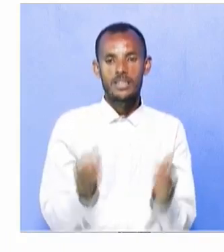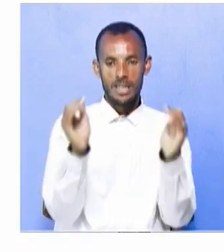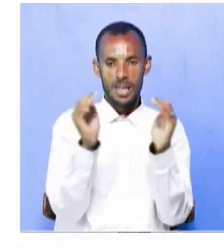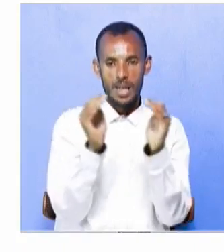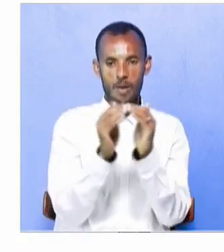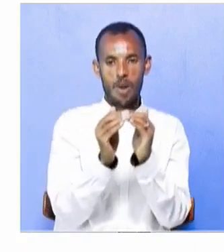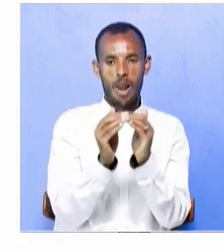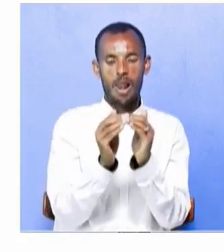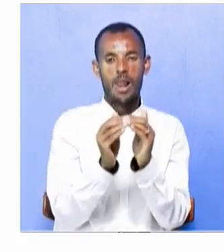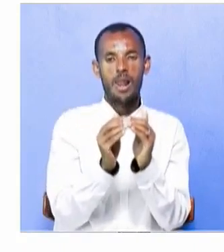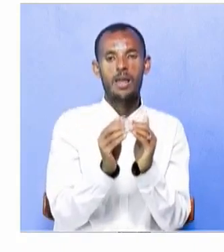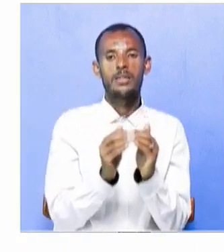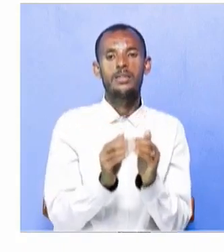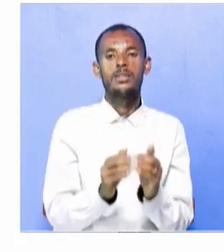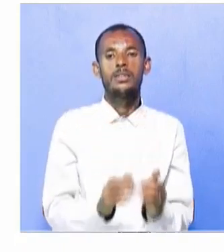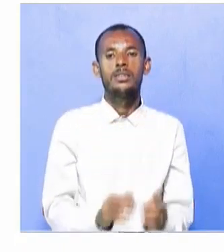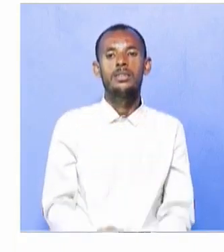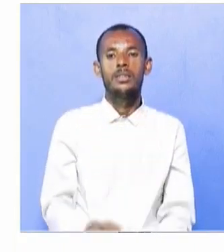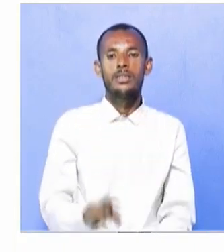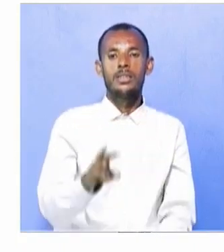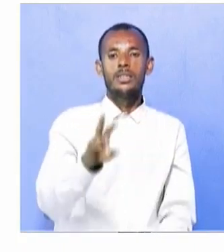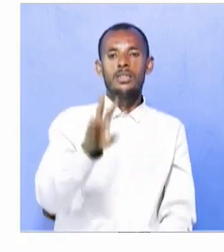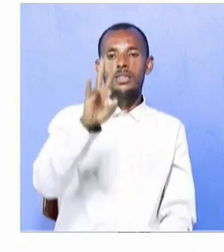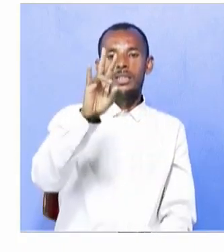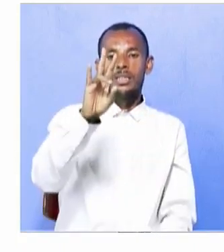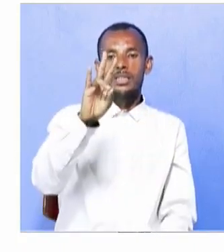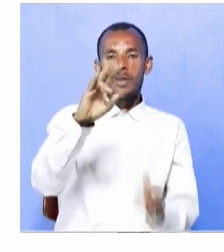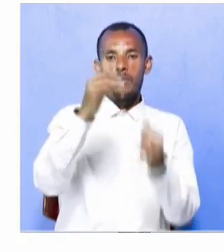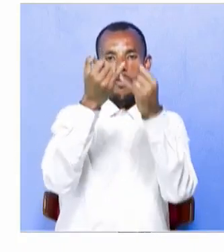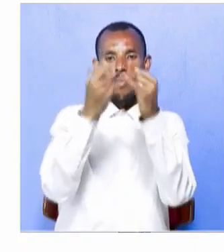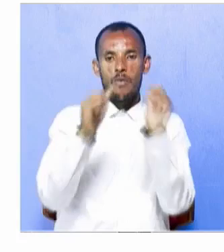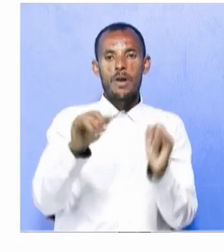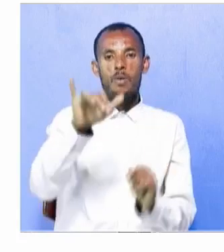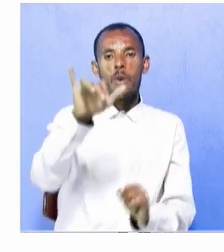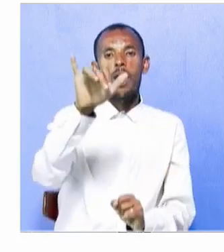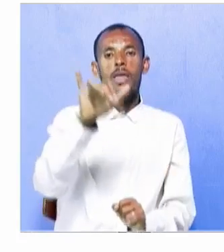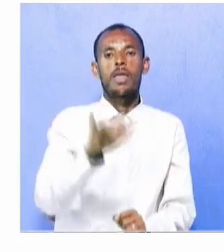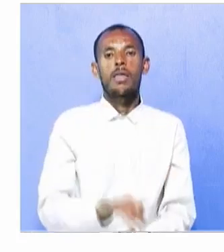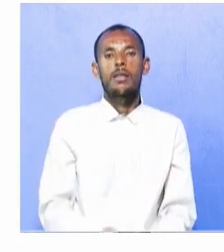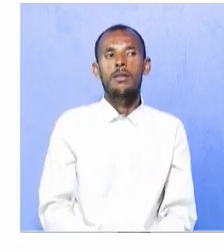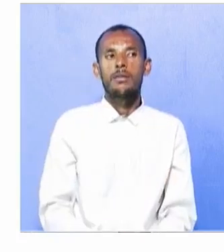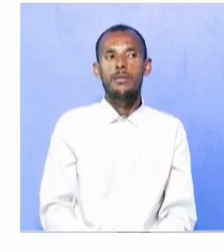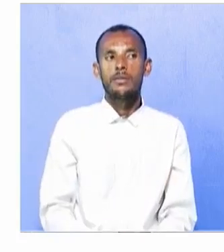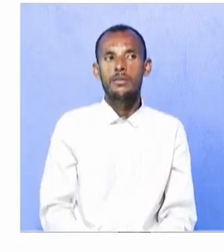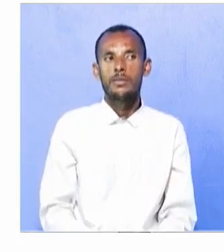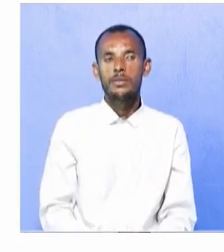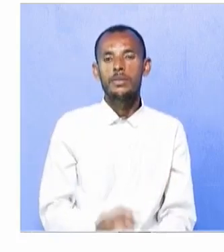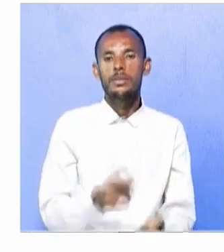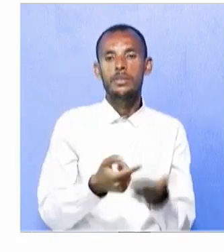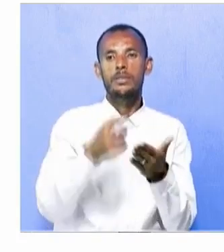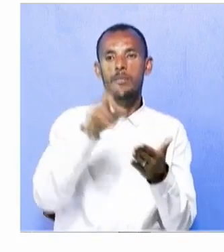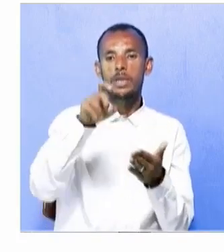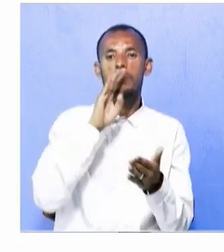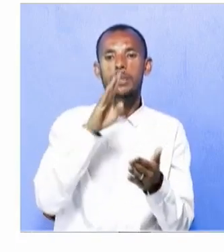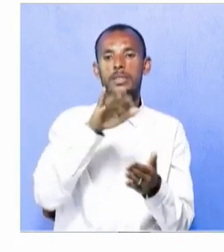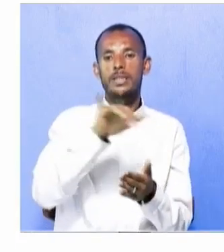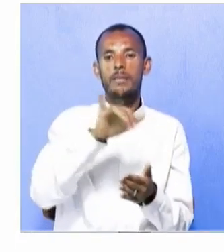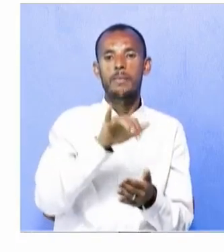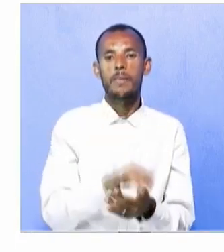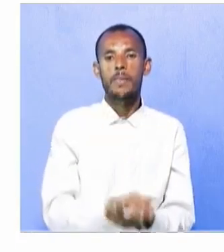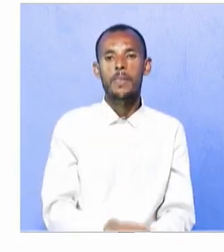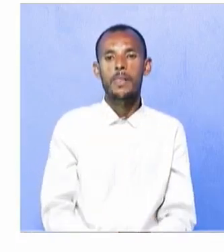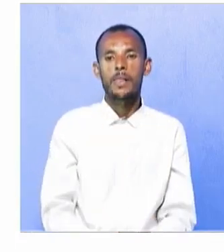must be the same as 7 over y. This must be the same as